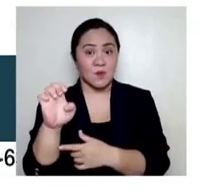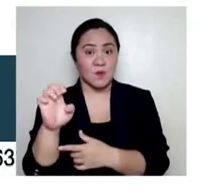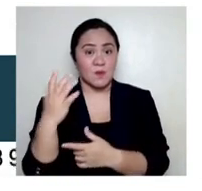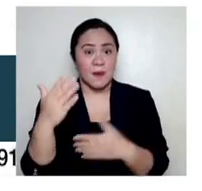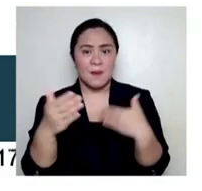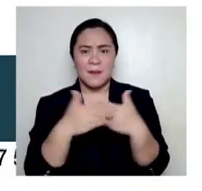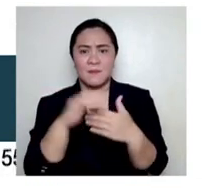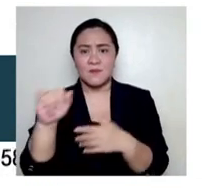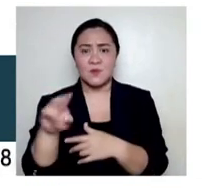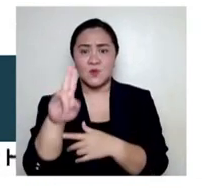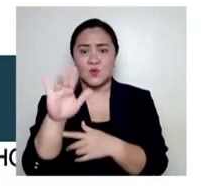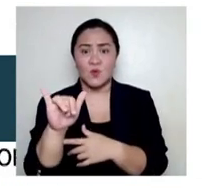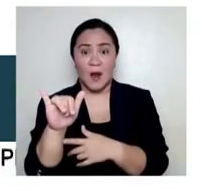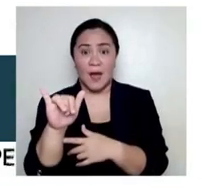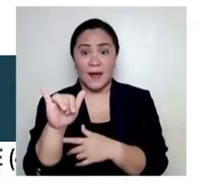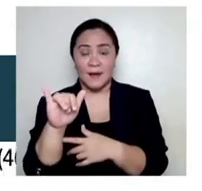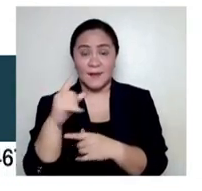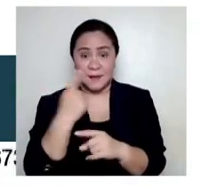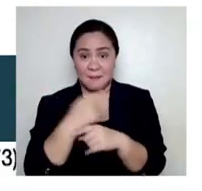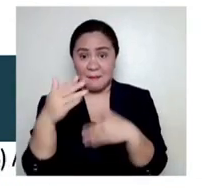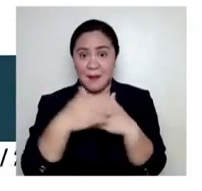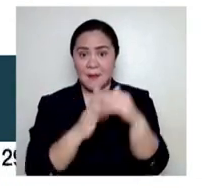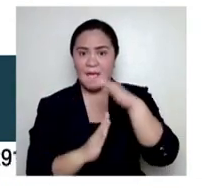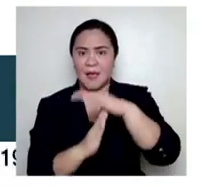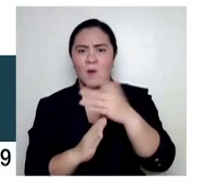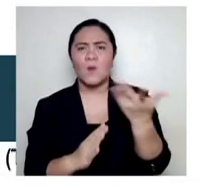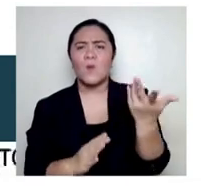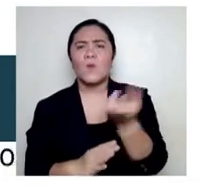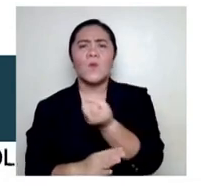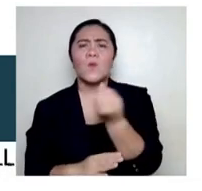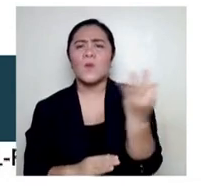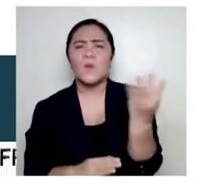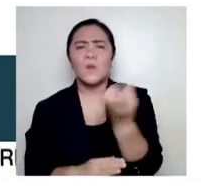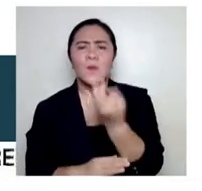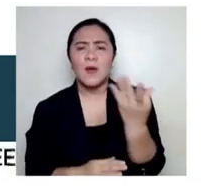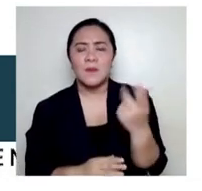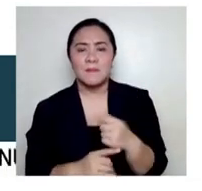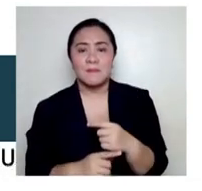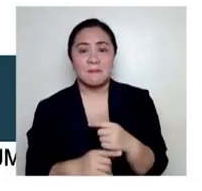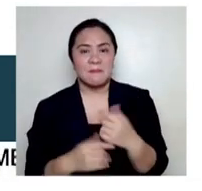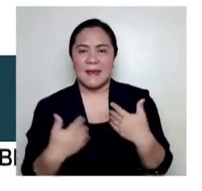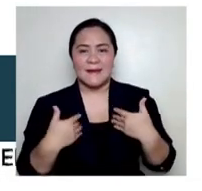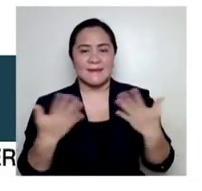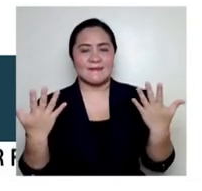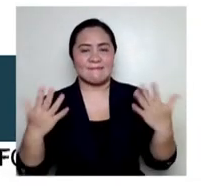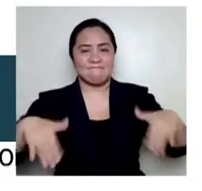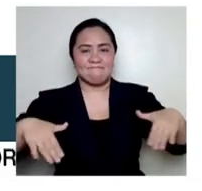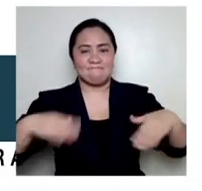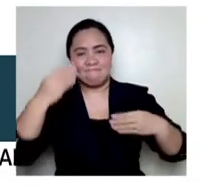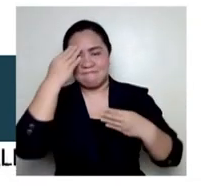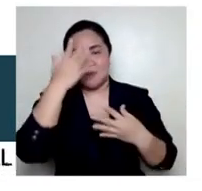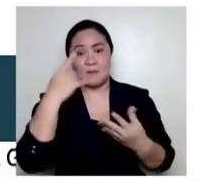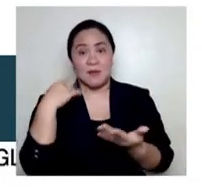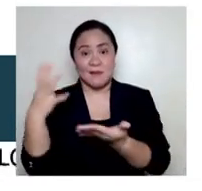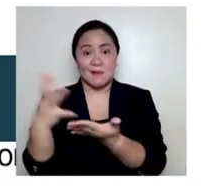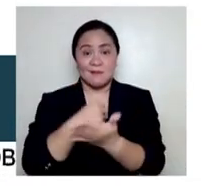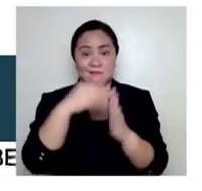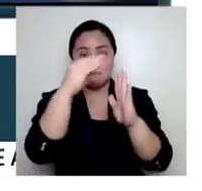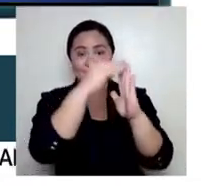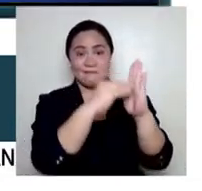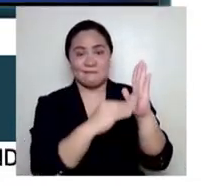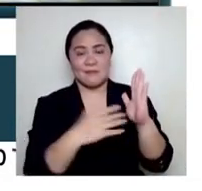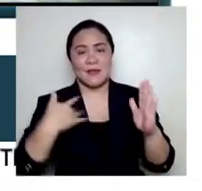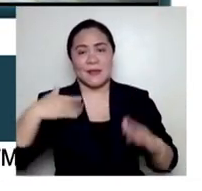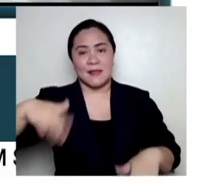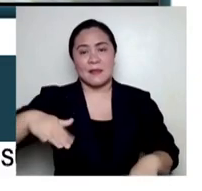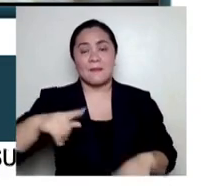much are we talking about here? How many doses? I do not have the numbers yet because there has to be an inventory, but definitely for the month of